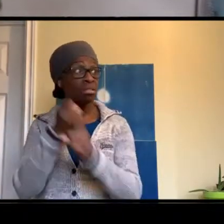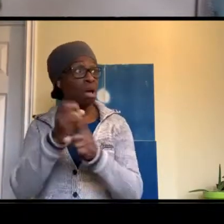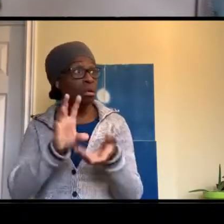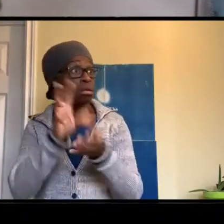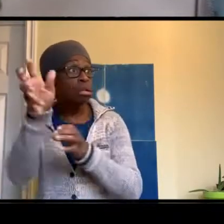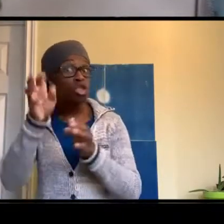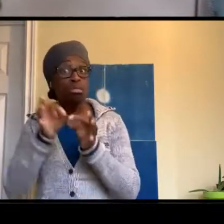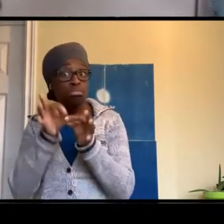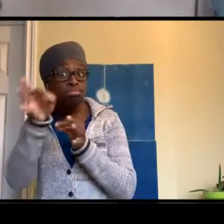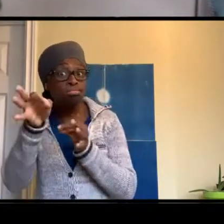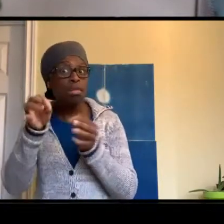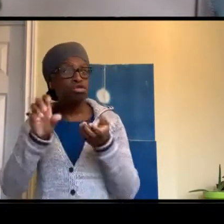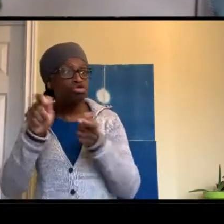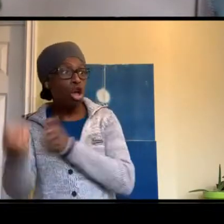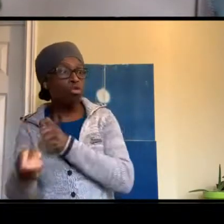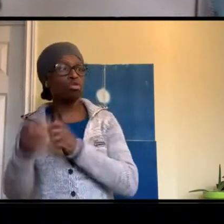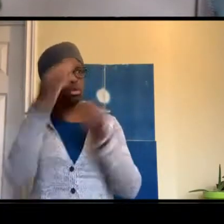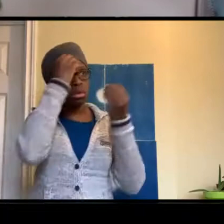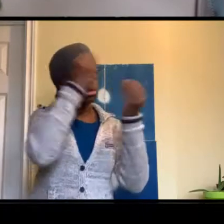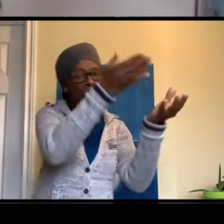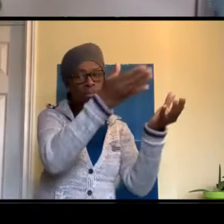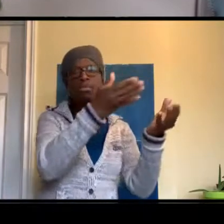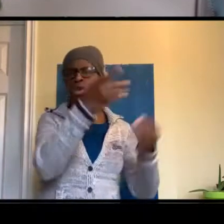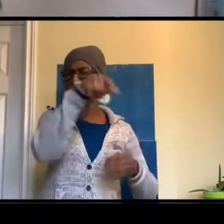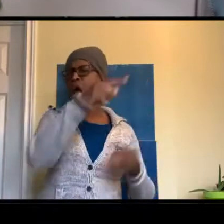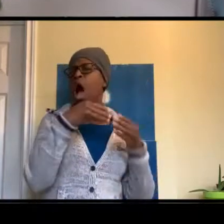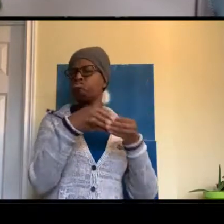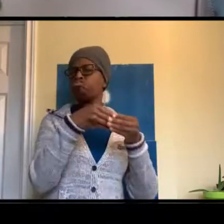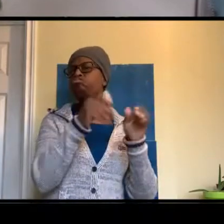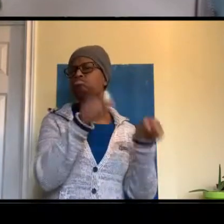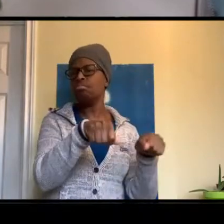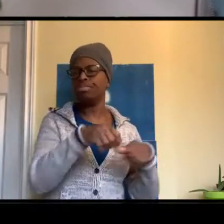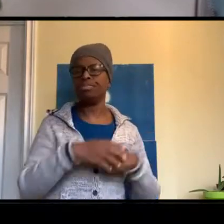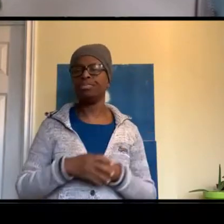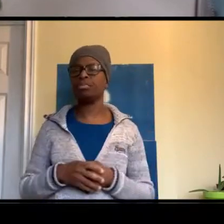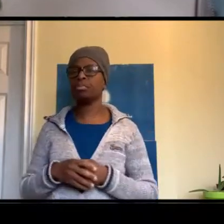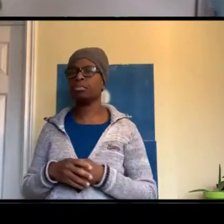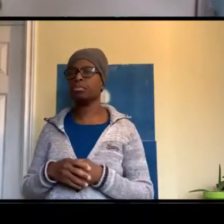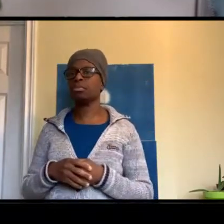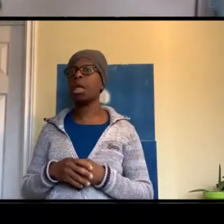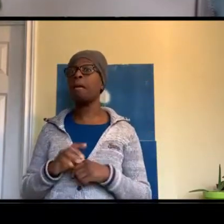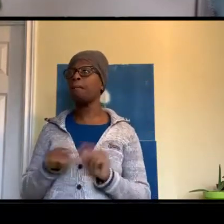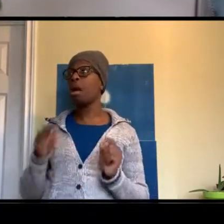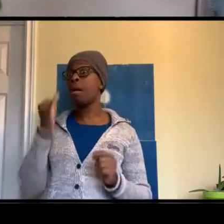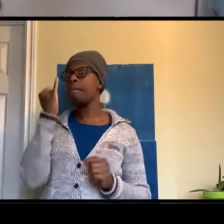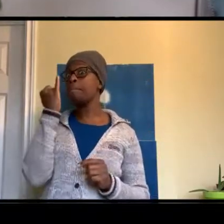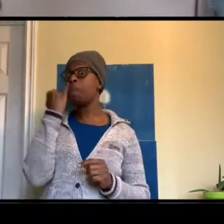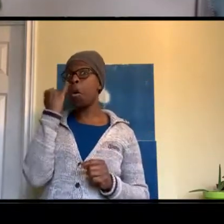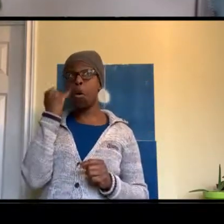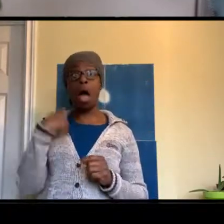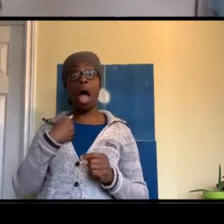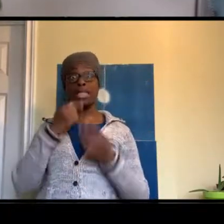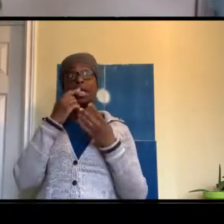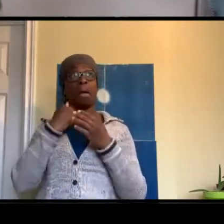concerned about are if you said you were going to present in 2020, but now you're thinking 2022,